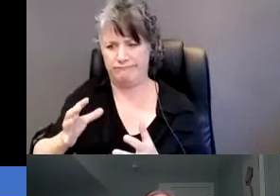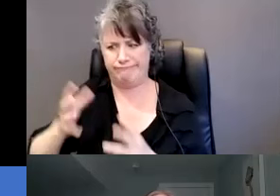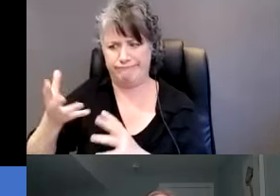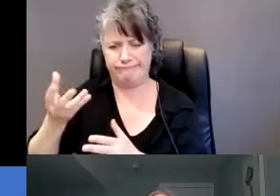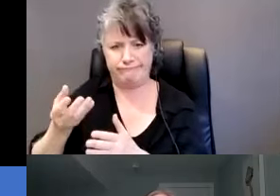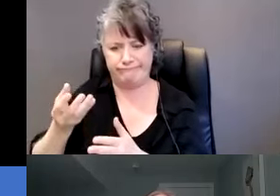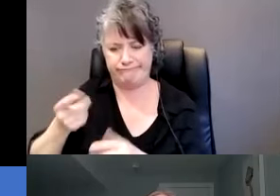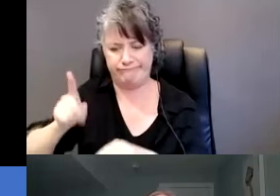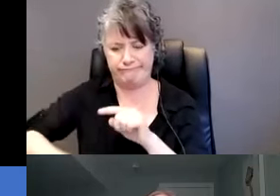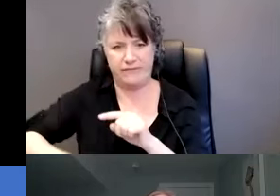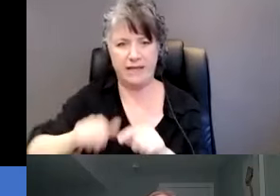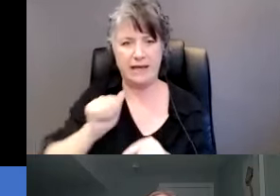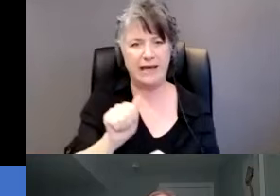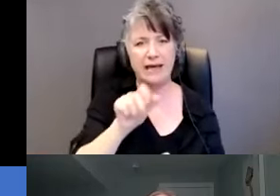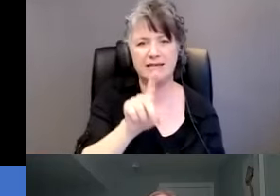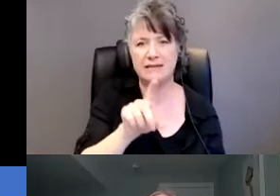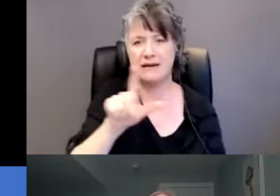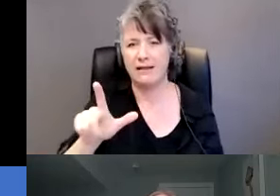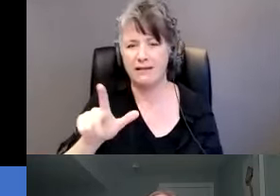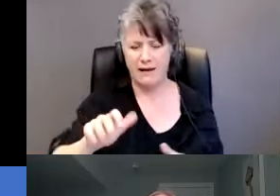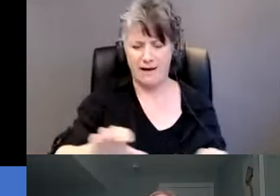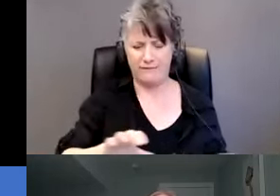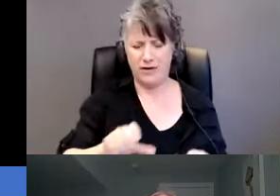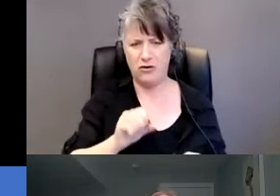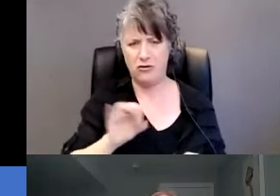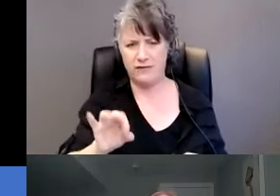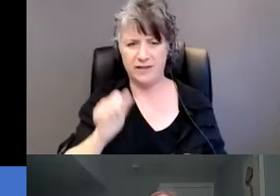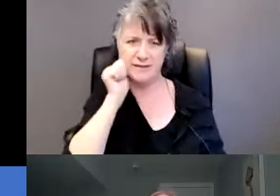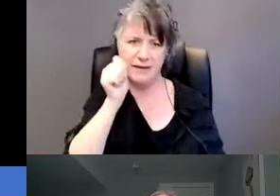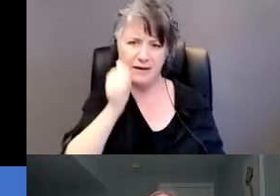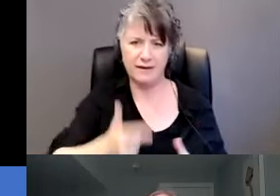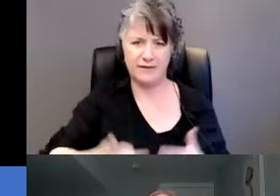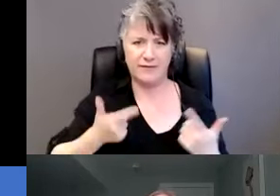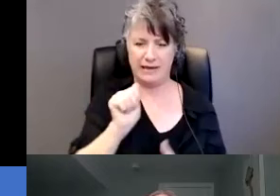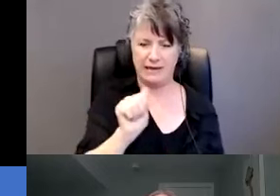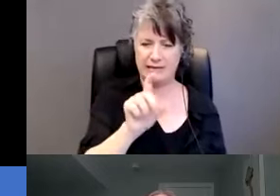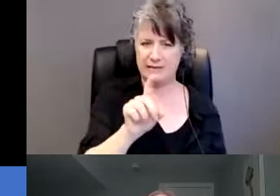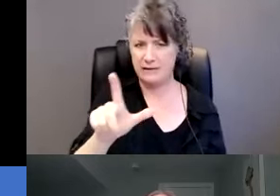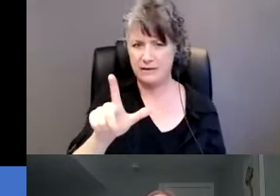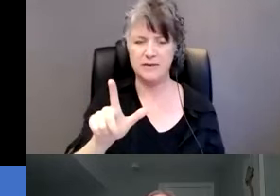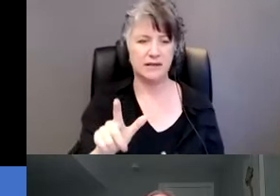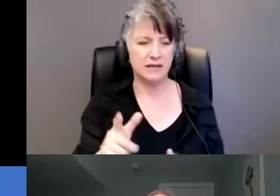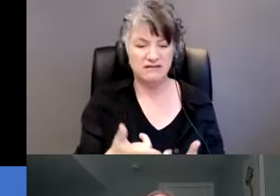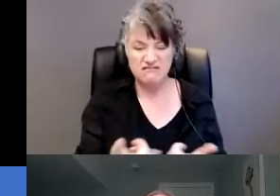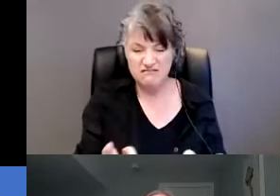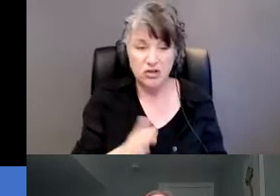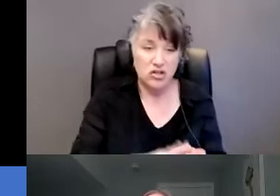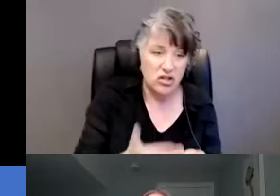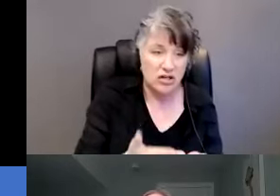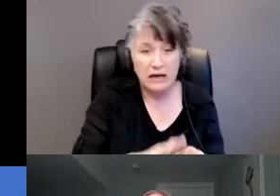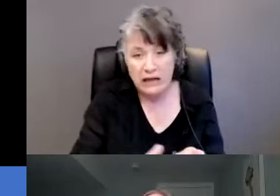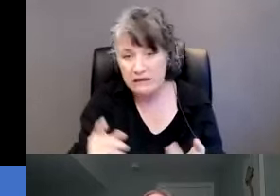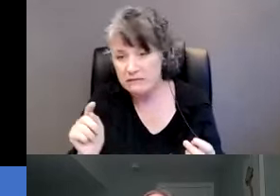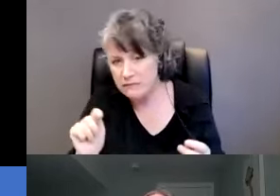the ADLs, the activities of daily living, and those are divided into what we call instrumental or basic. So they at least have some impairment in